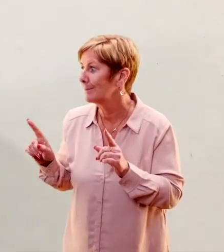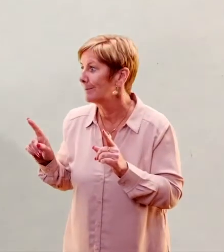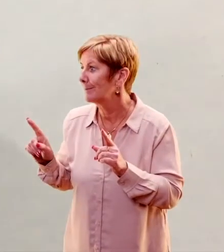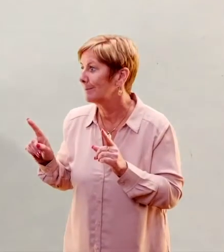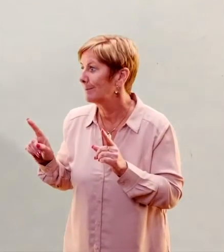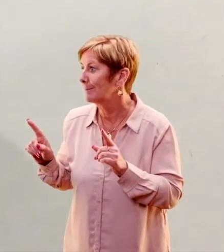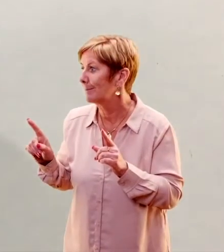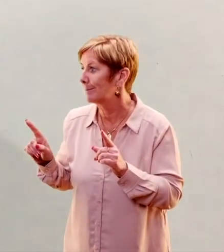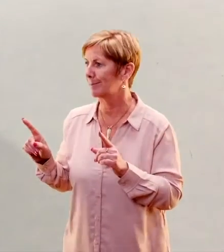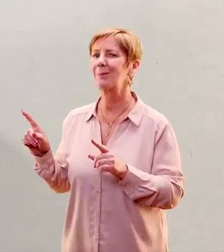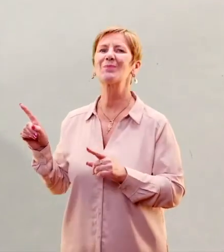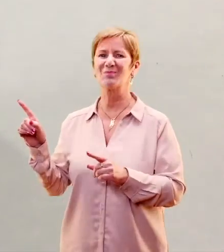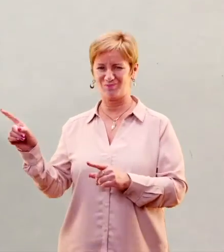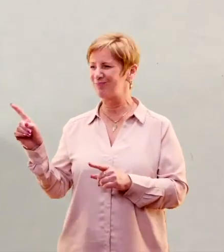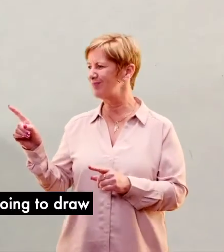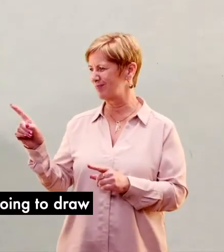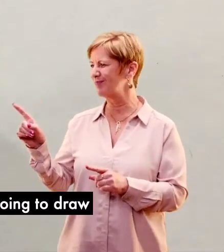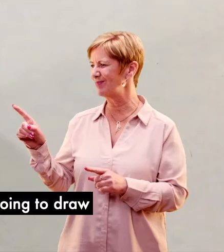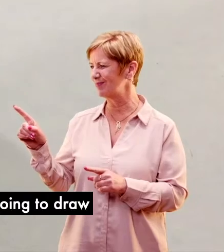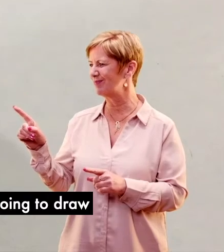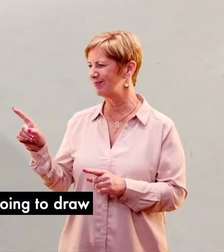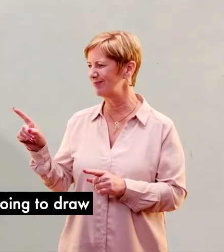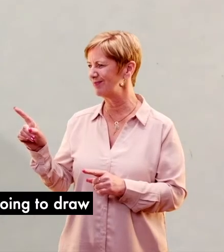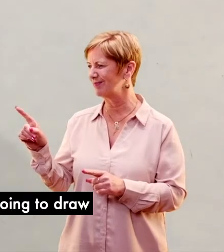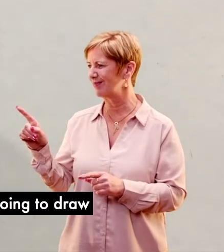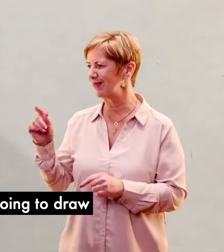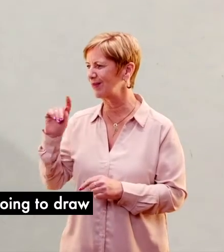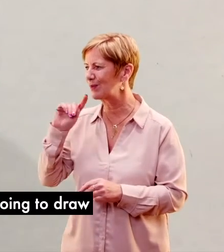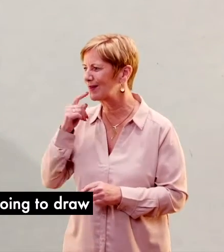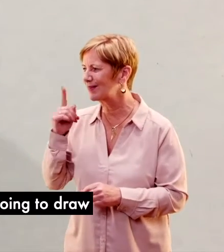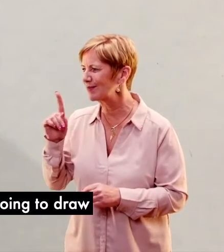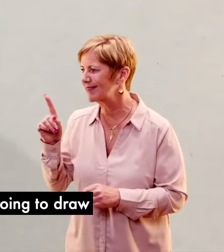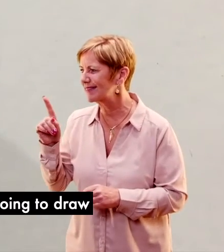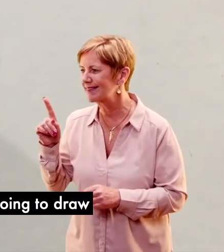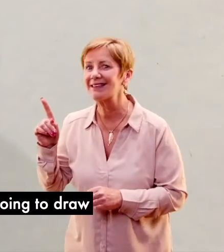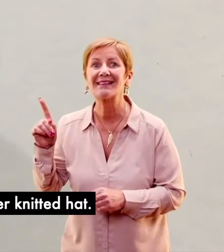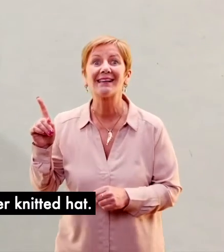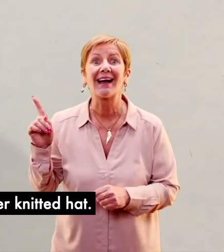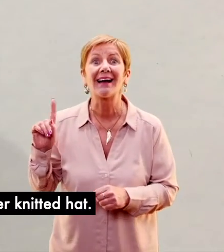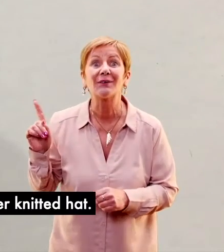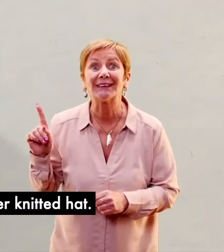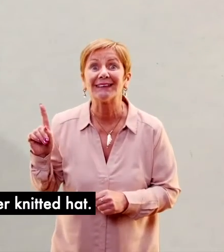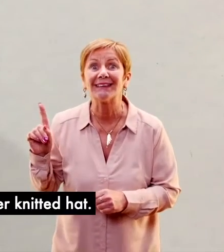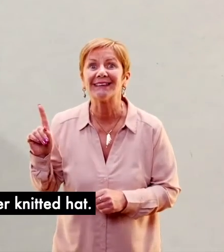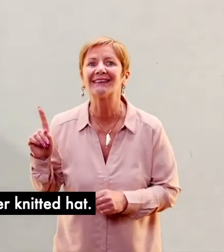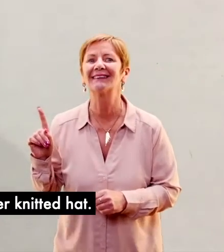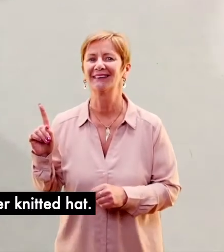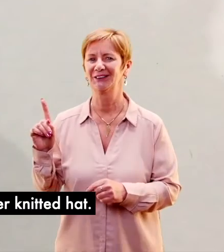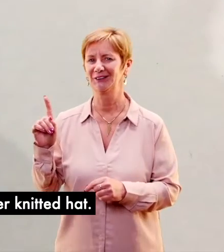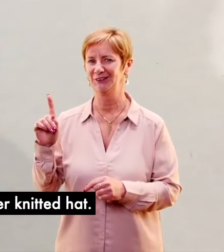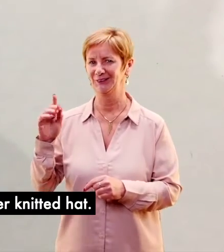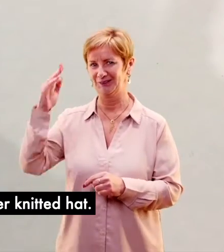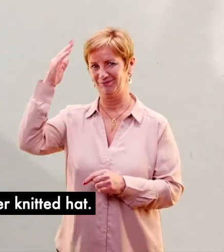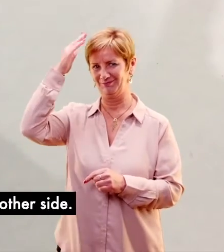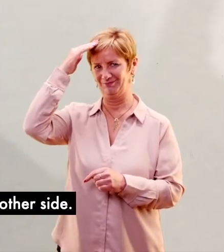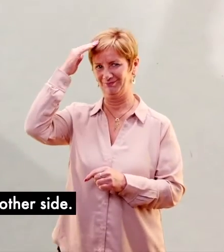Back to Marge's head. Just below the top of her head, we're going to draw a slight curved line for the bottom of her knitted